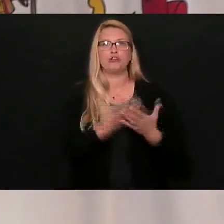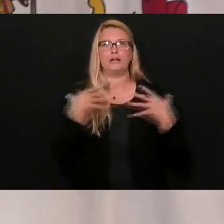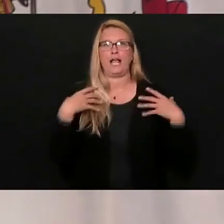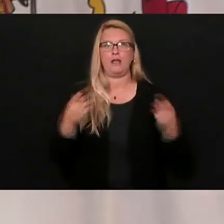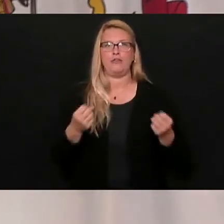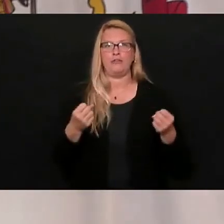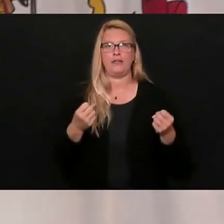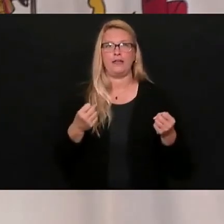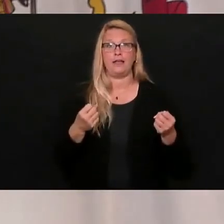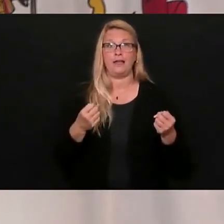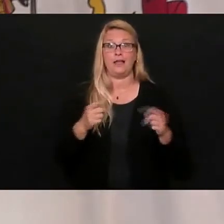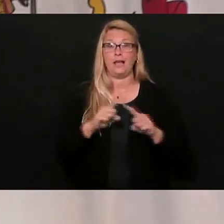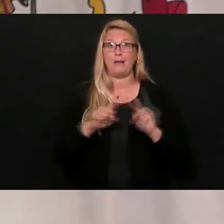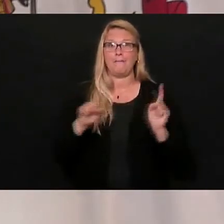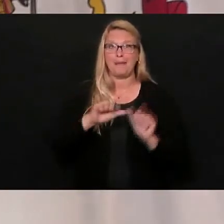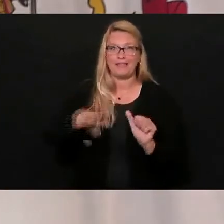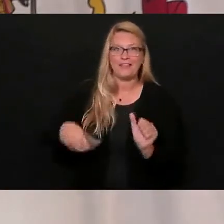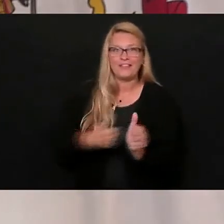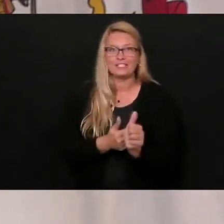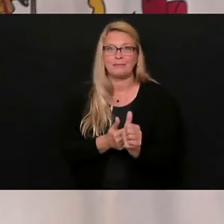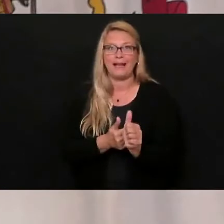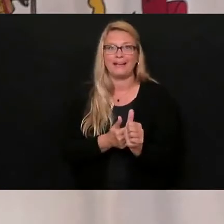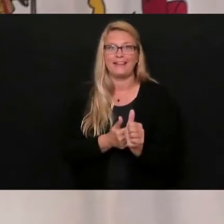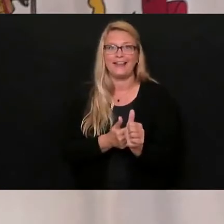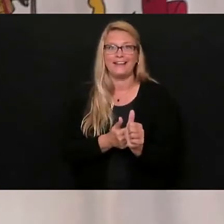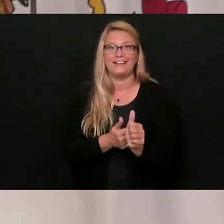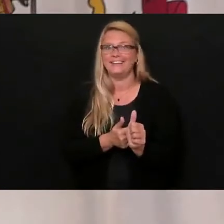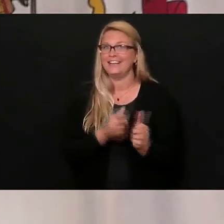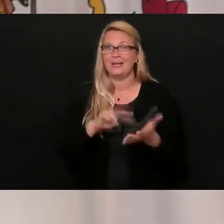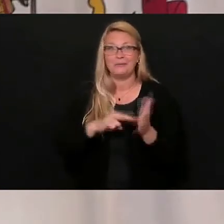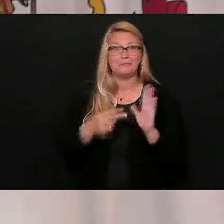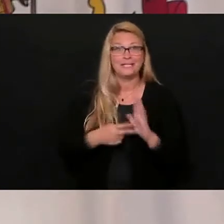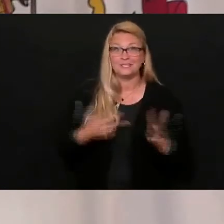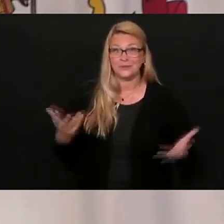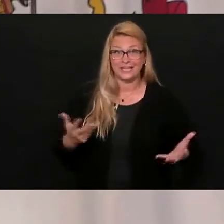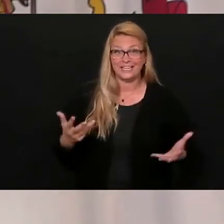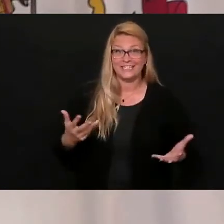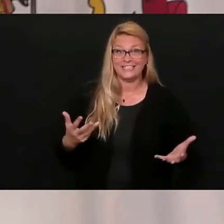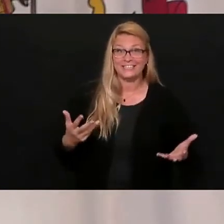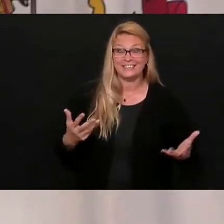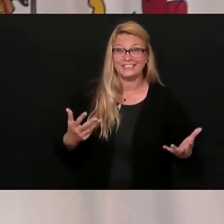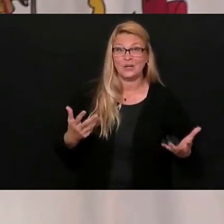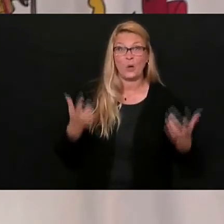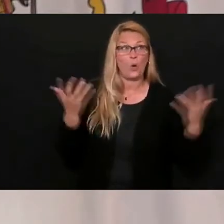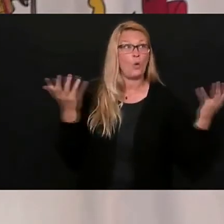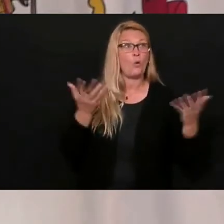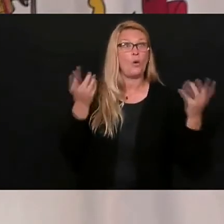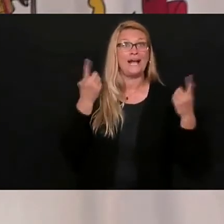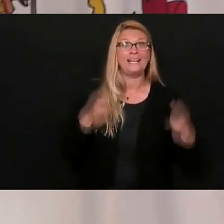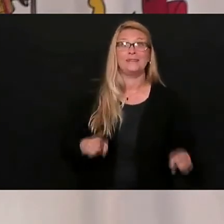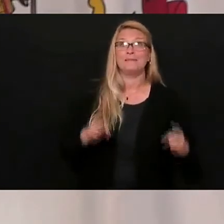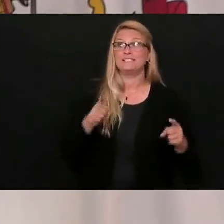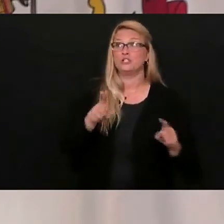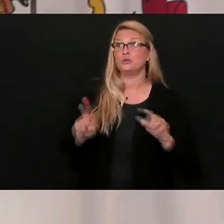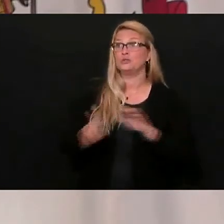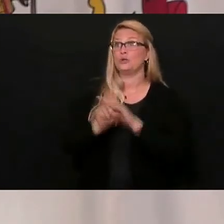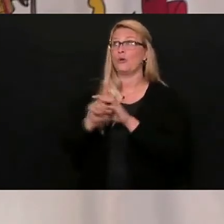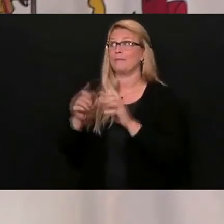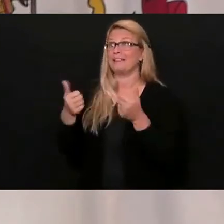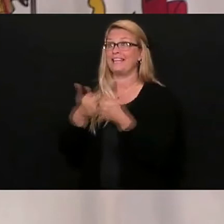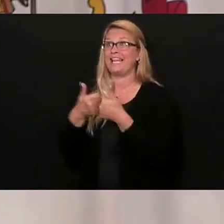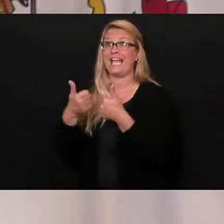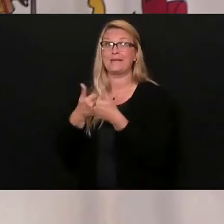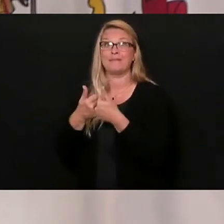right behind that, then there's another element, and that is what if we show up at the games